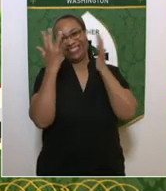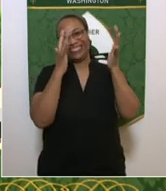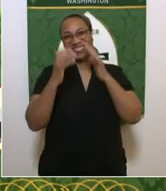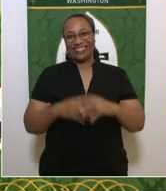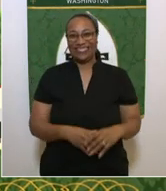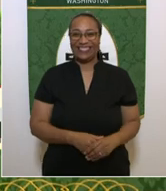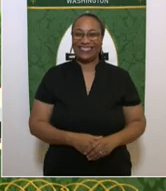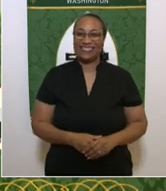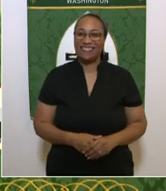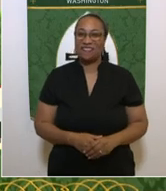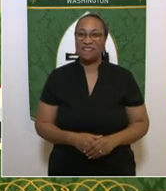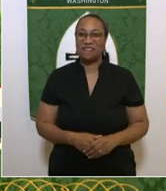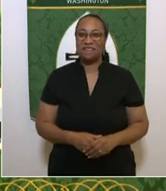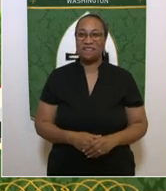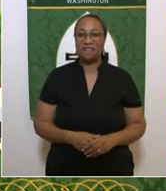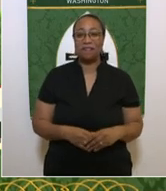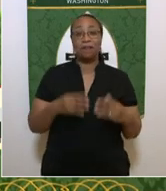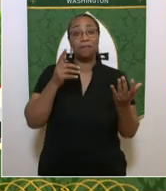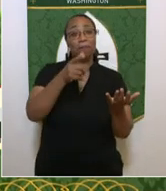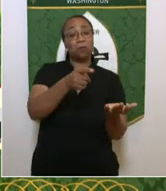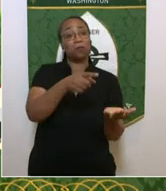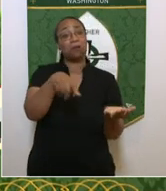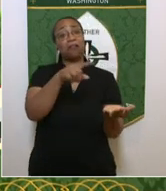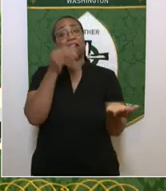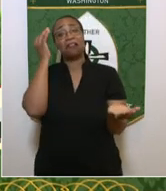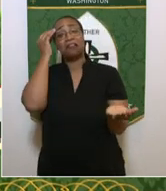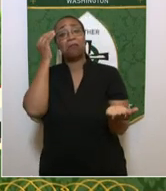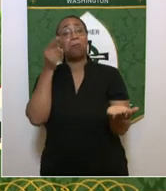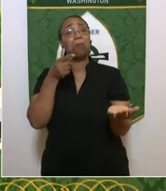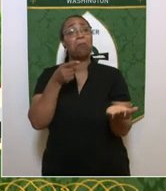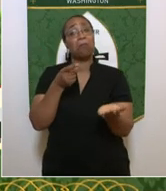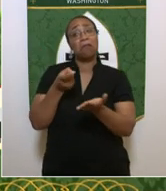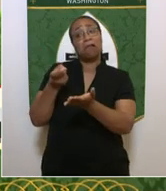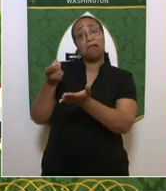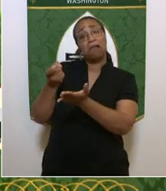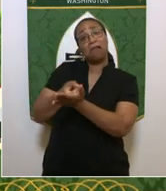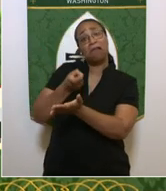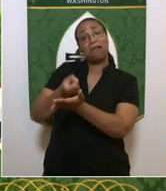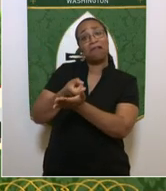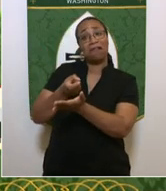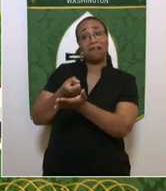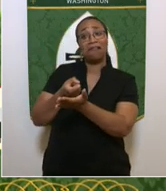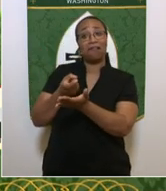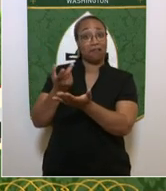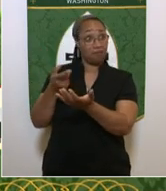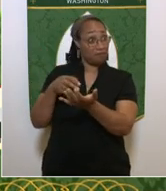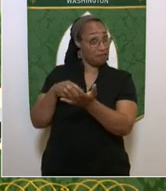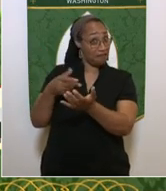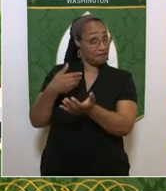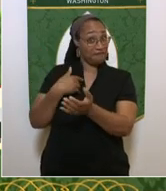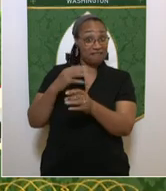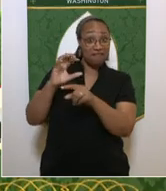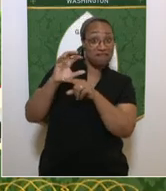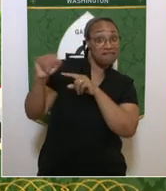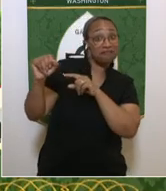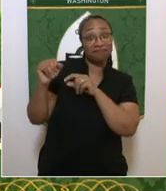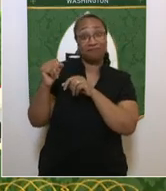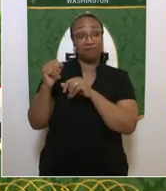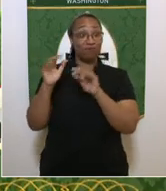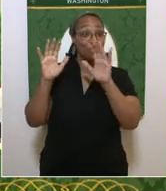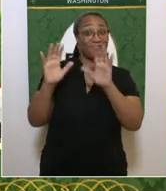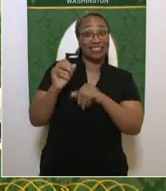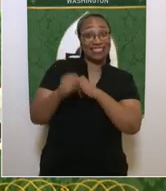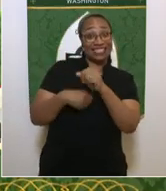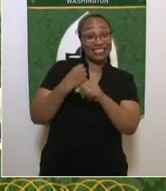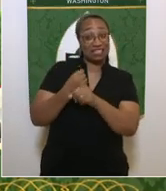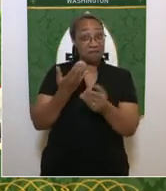And we think the Capitals are going to have a standout year perhaps as well. And one day the Wizards